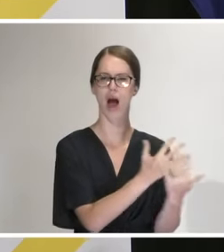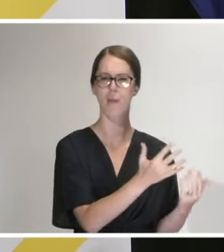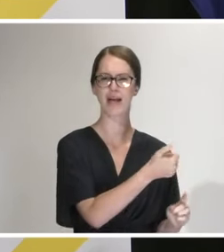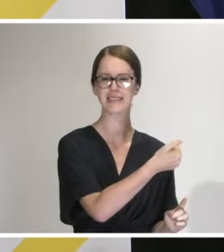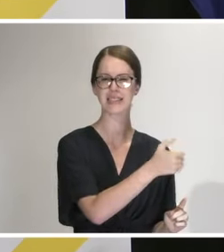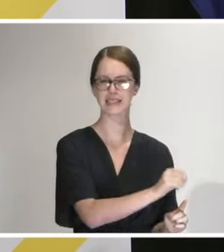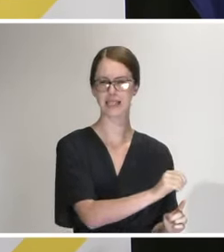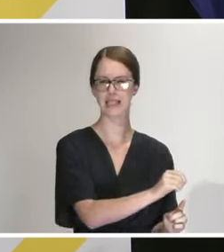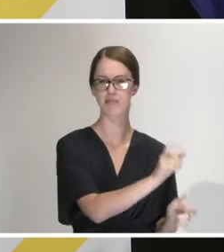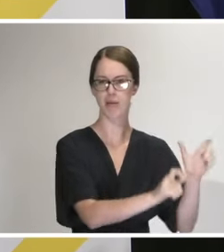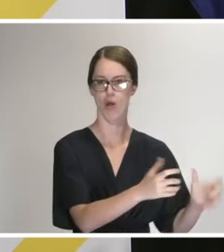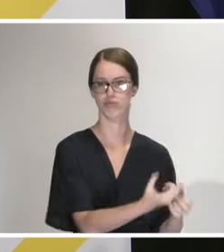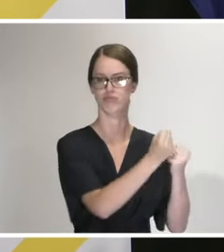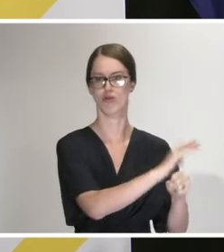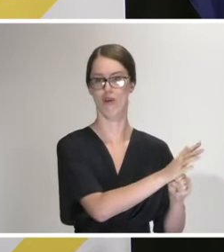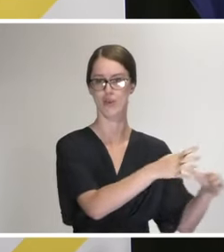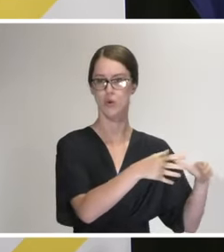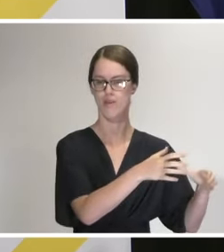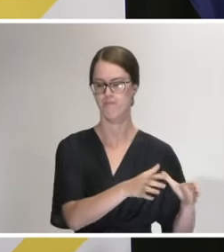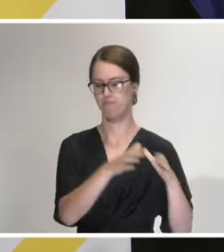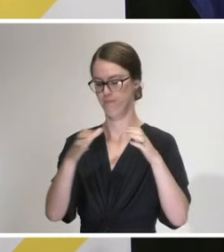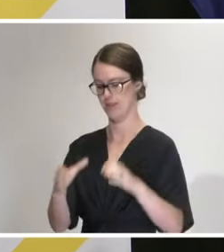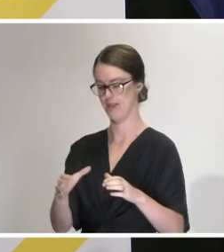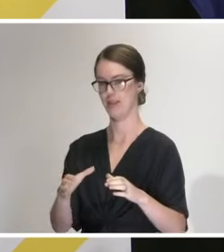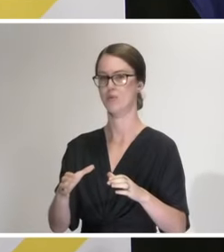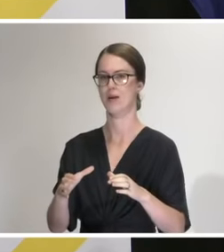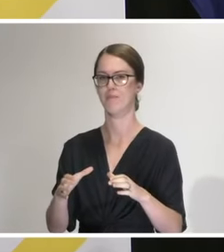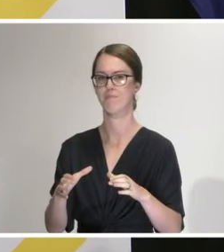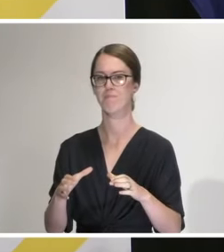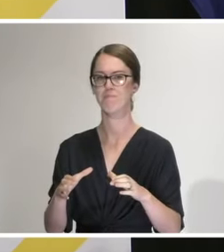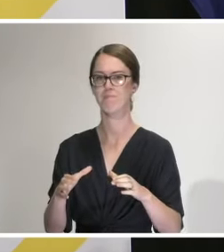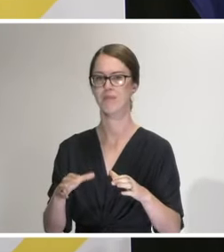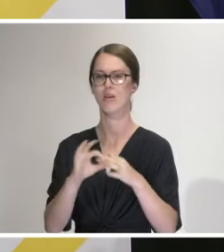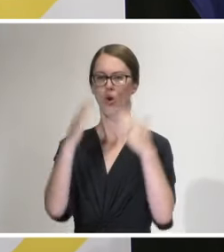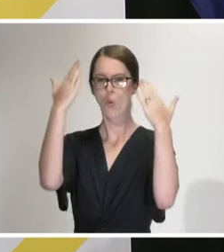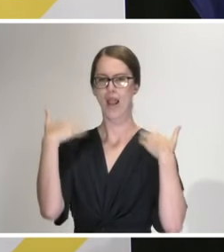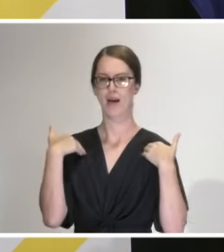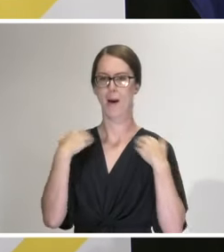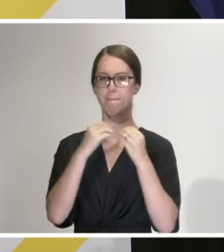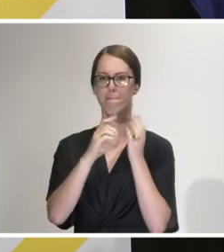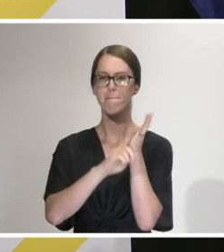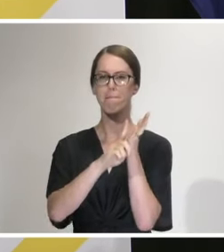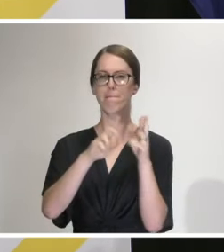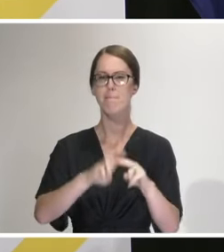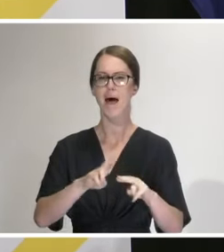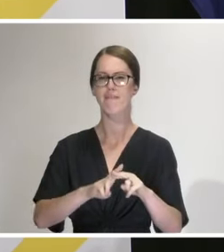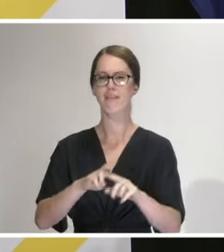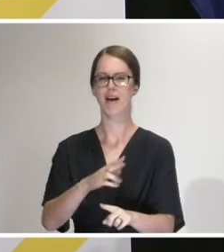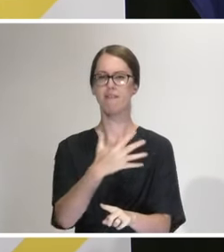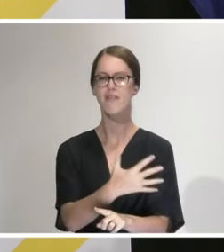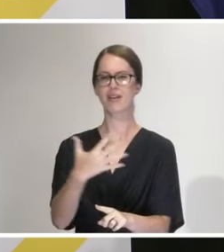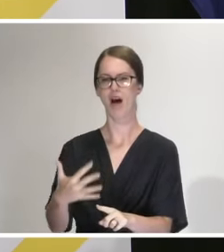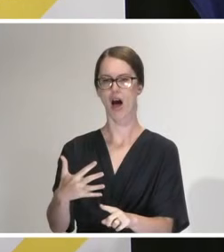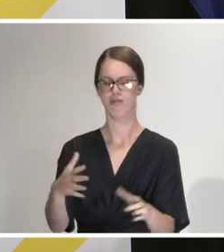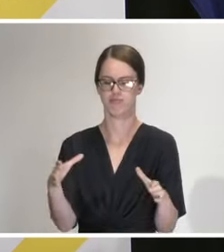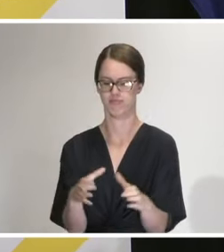60 cases. The second biggest is the one associated with a wedding in Bluff, and that has 55 cases. And